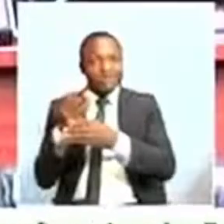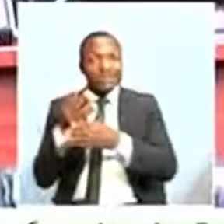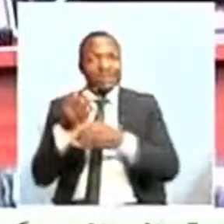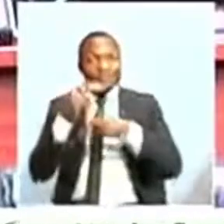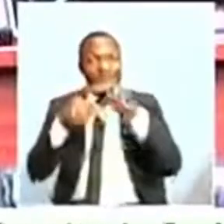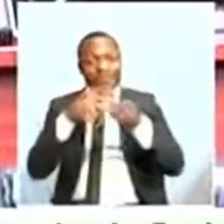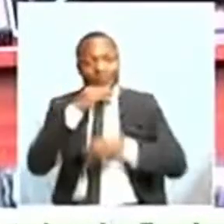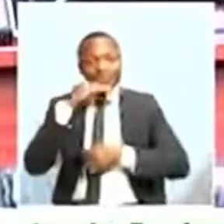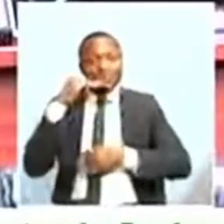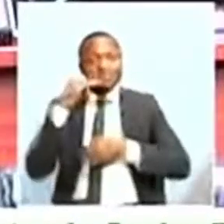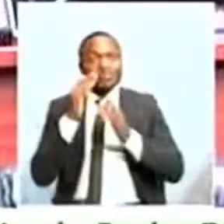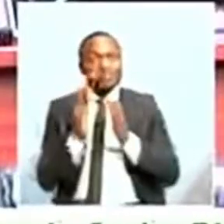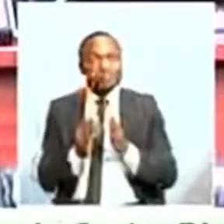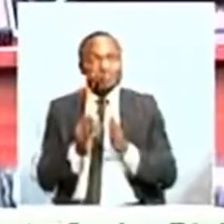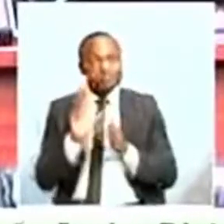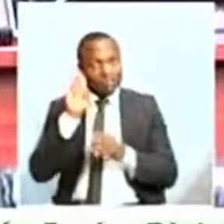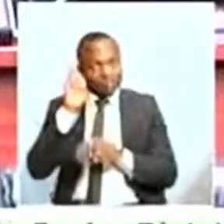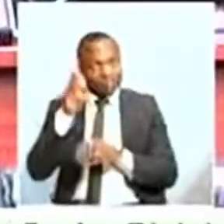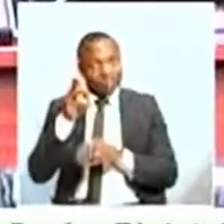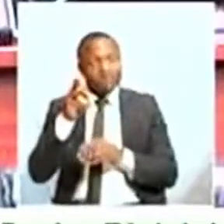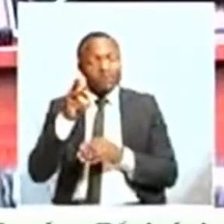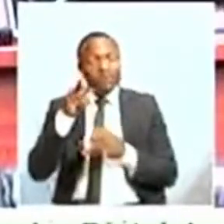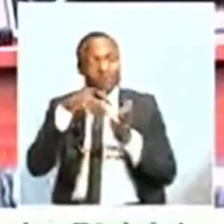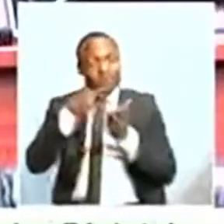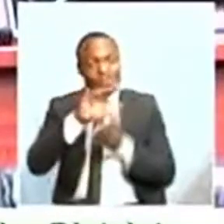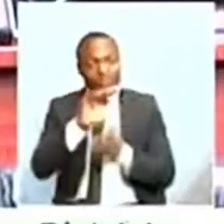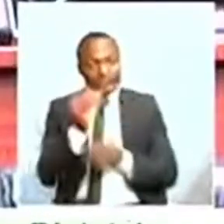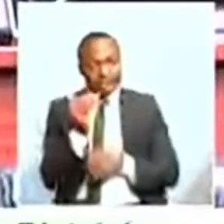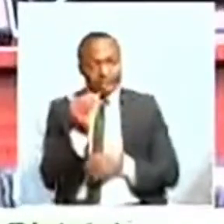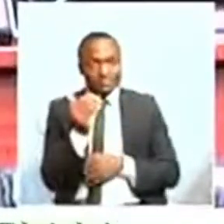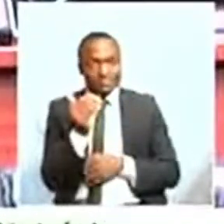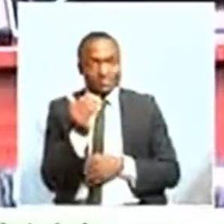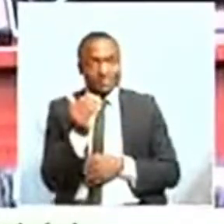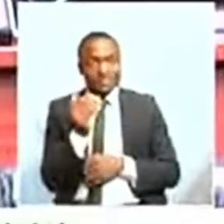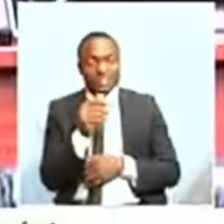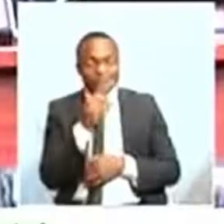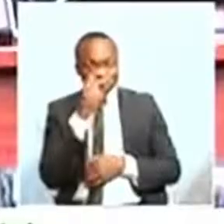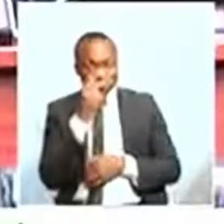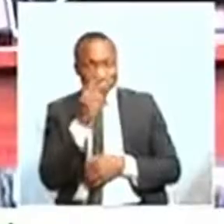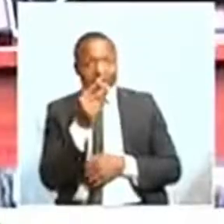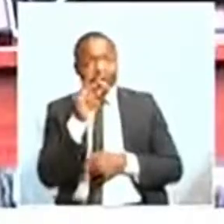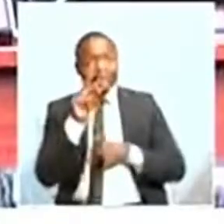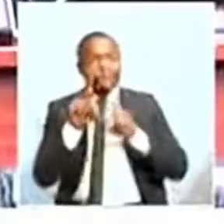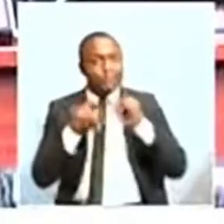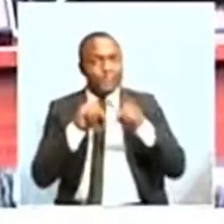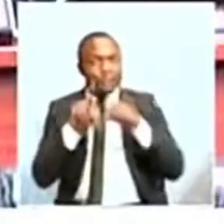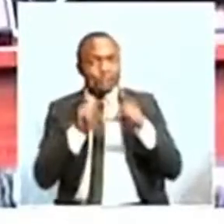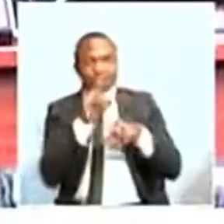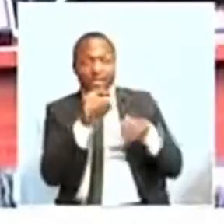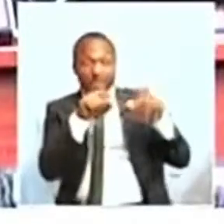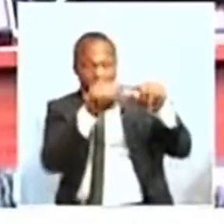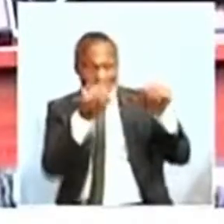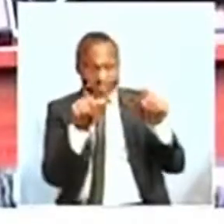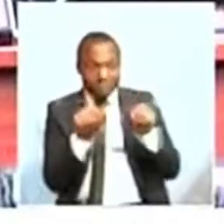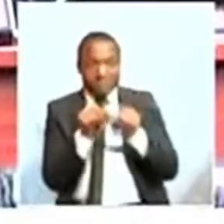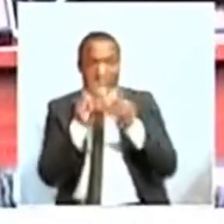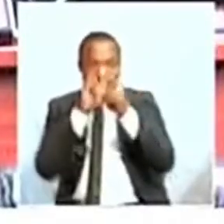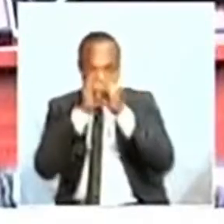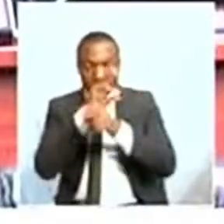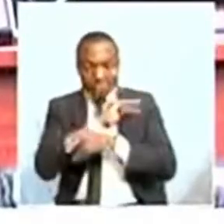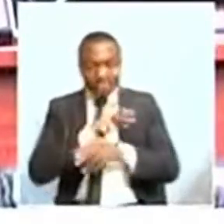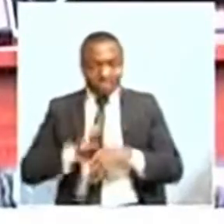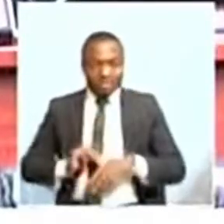farmers will be able to pay back. So looking at the people in that area, Honorable Member